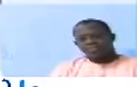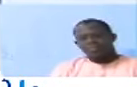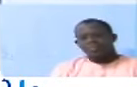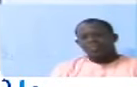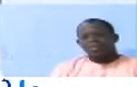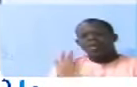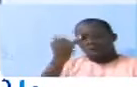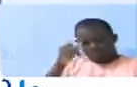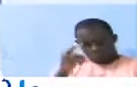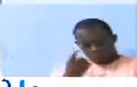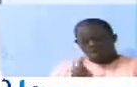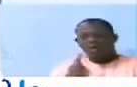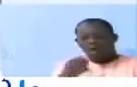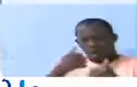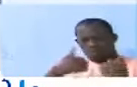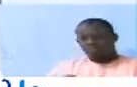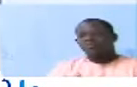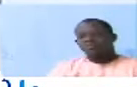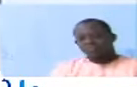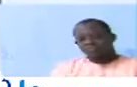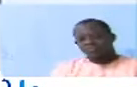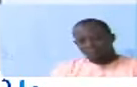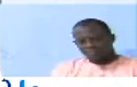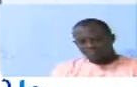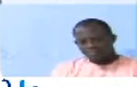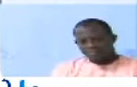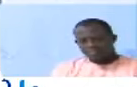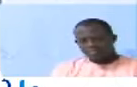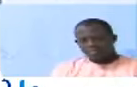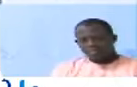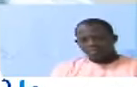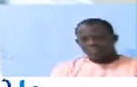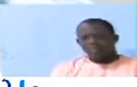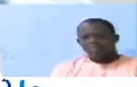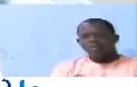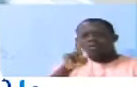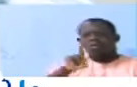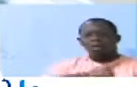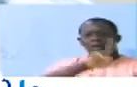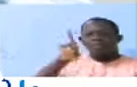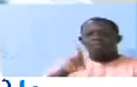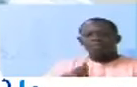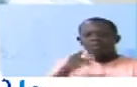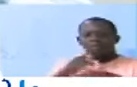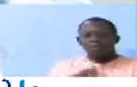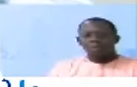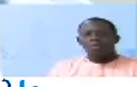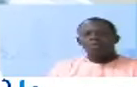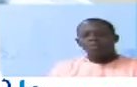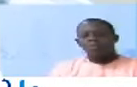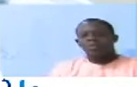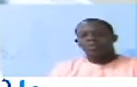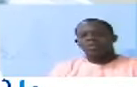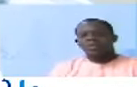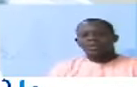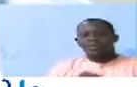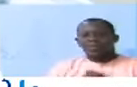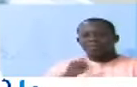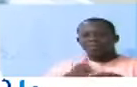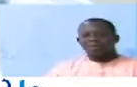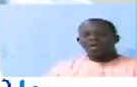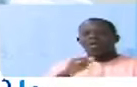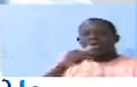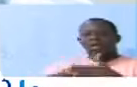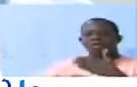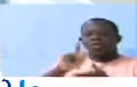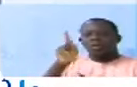Yes, that's it. Thank you. Where were you born? I was born in Kombo Faraba. I was born